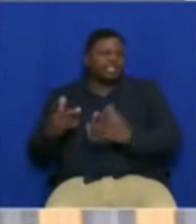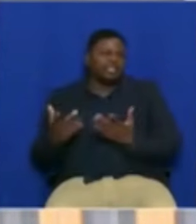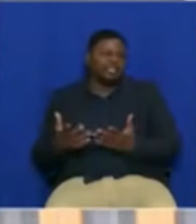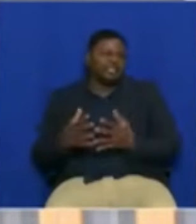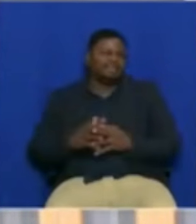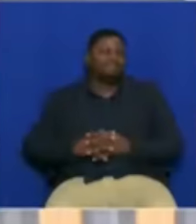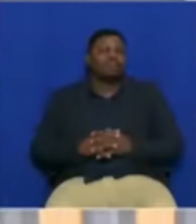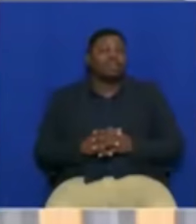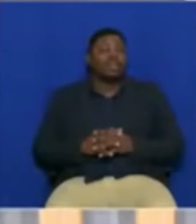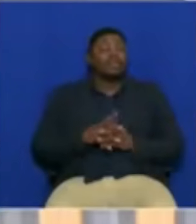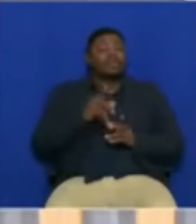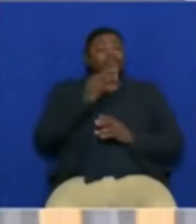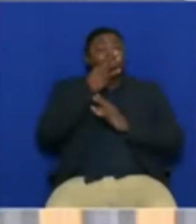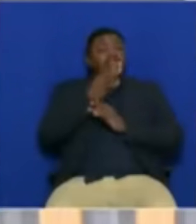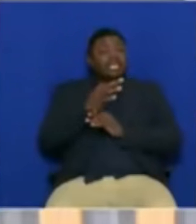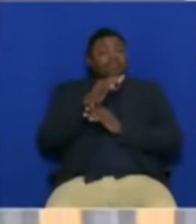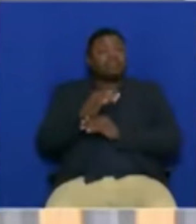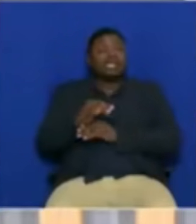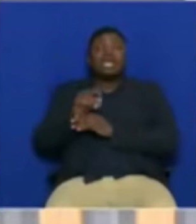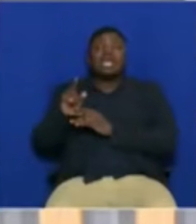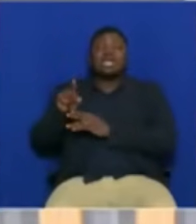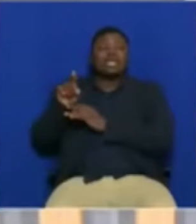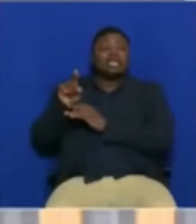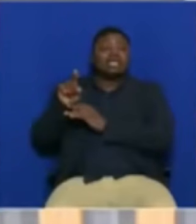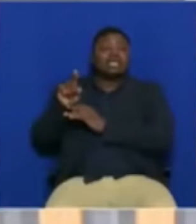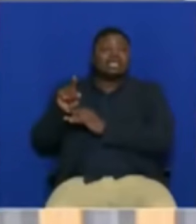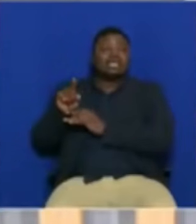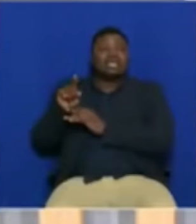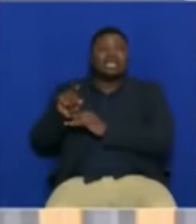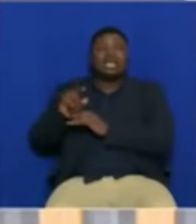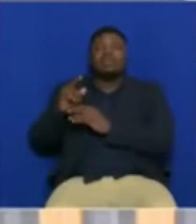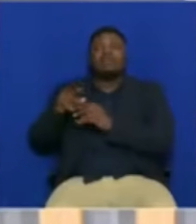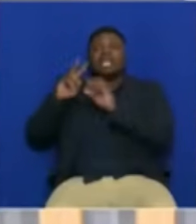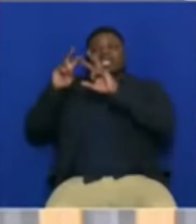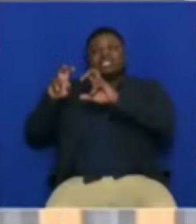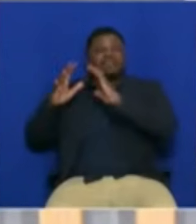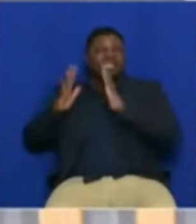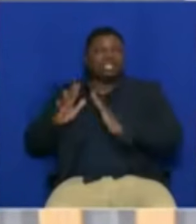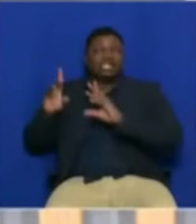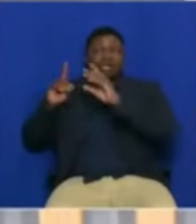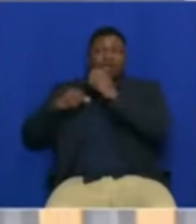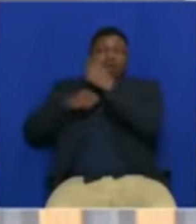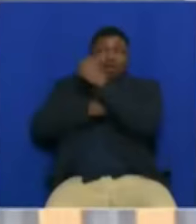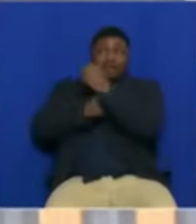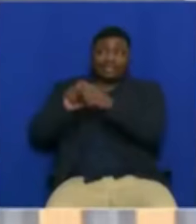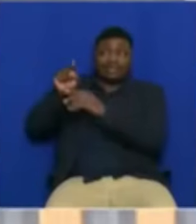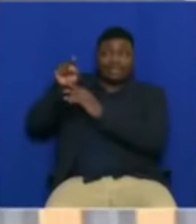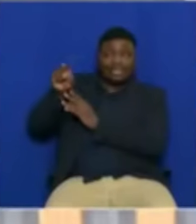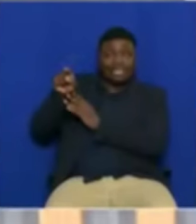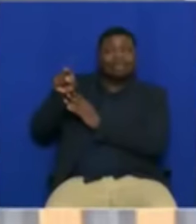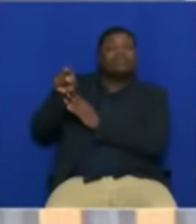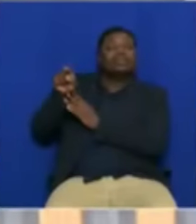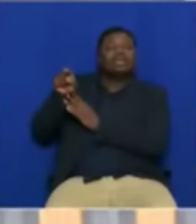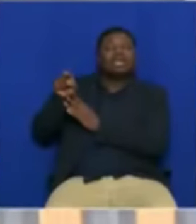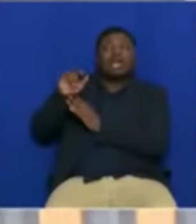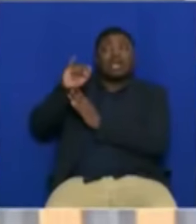in CAS 38 Yes. that says General Kumalo covered up. Is